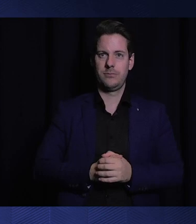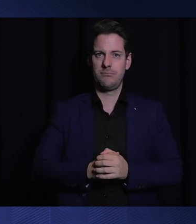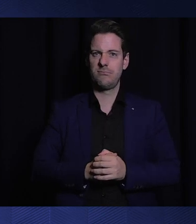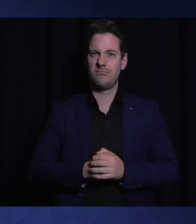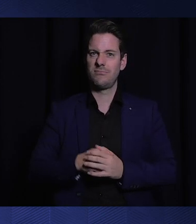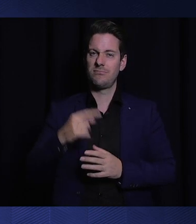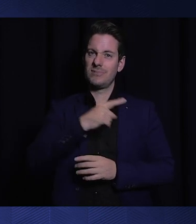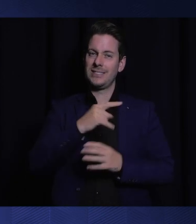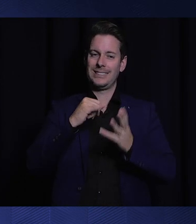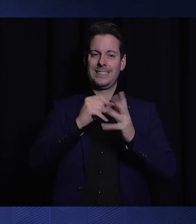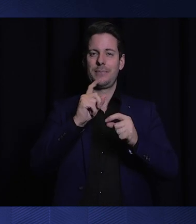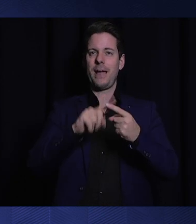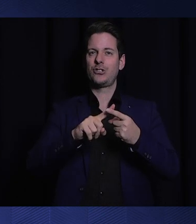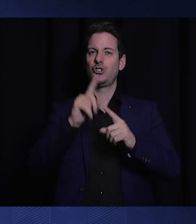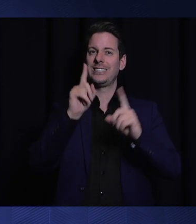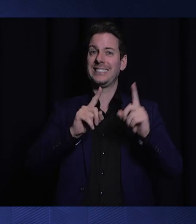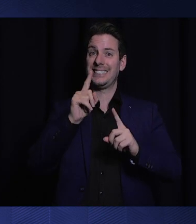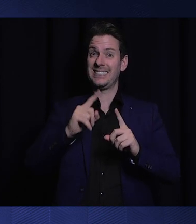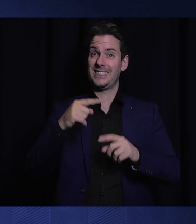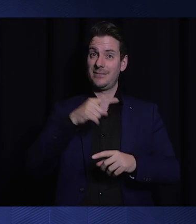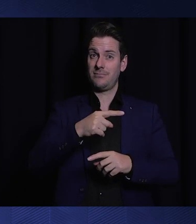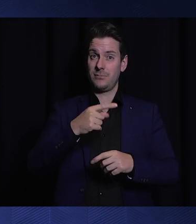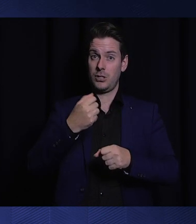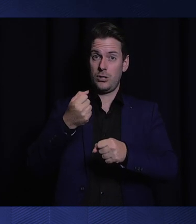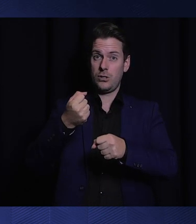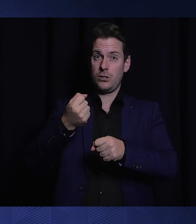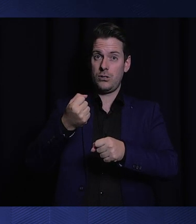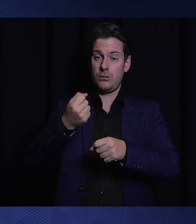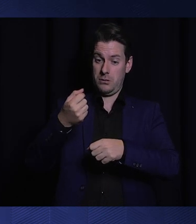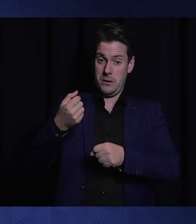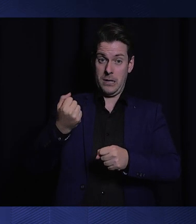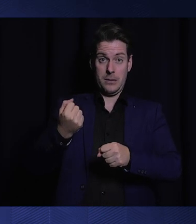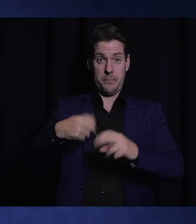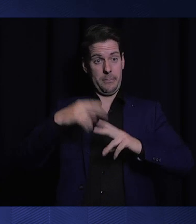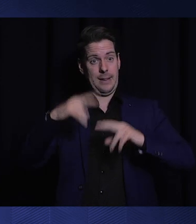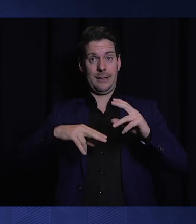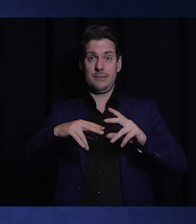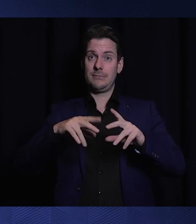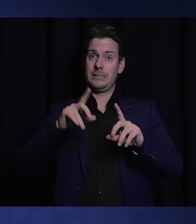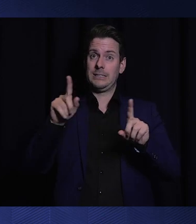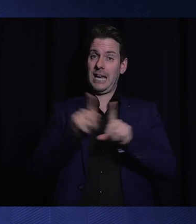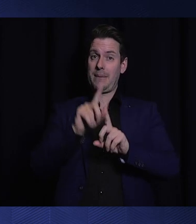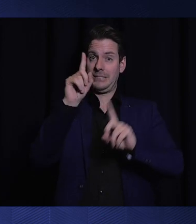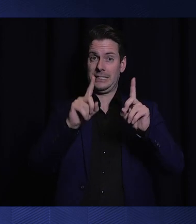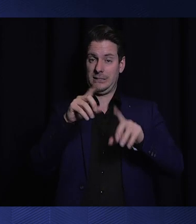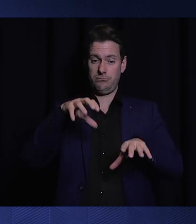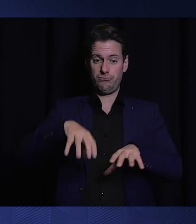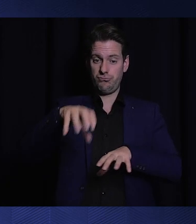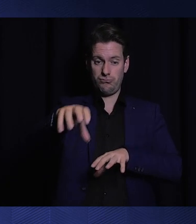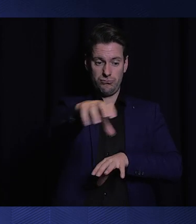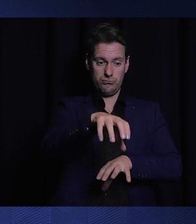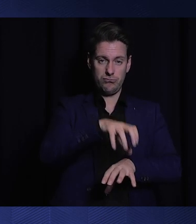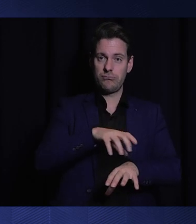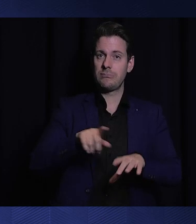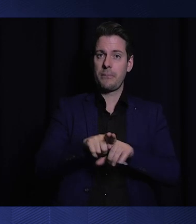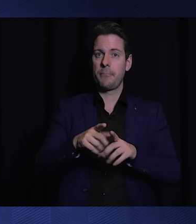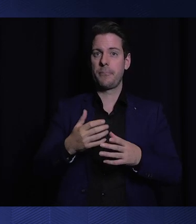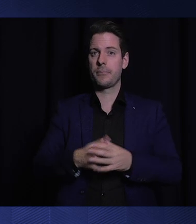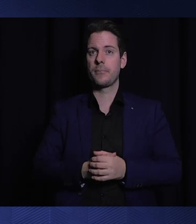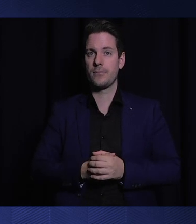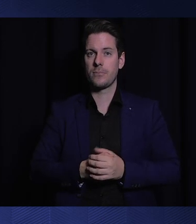city with a city constructed under traditional pattern. Let's call it a